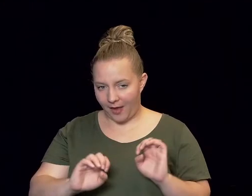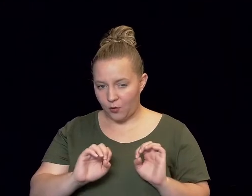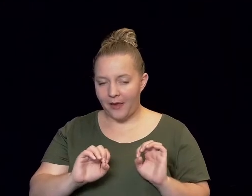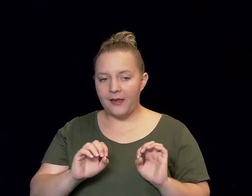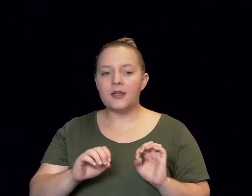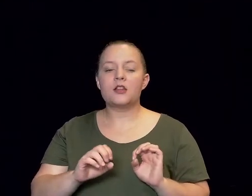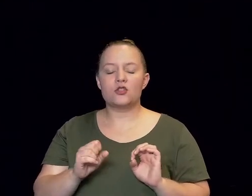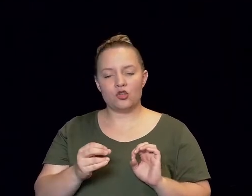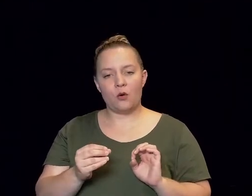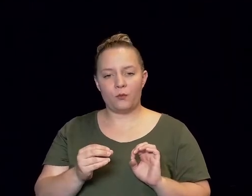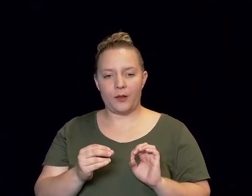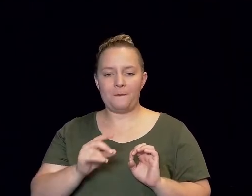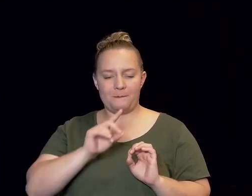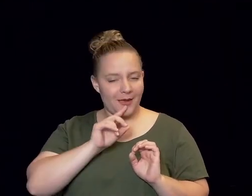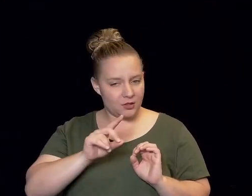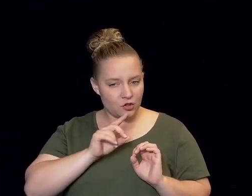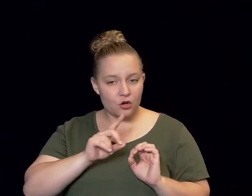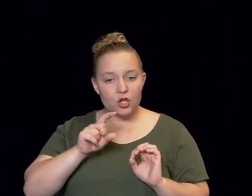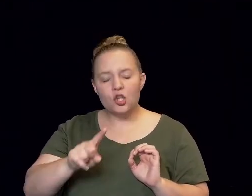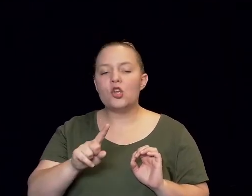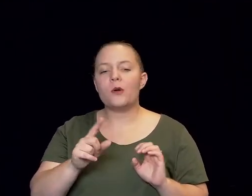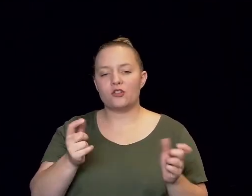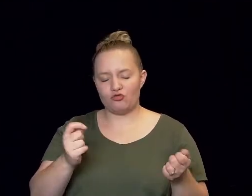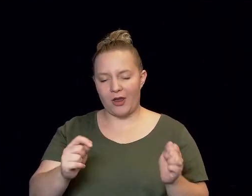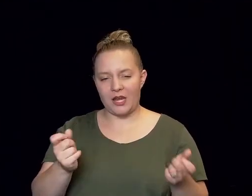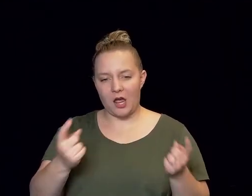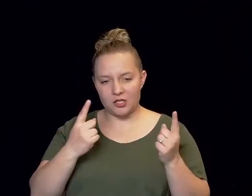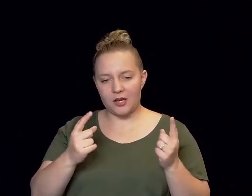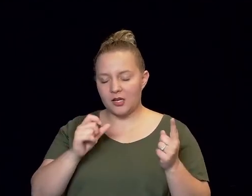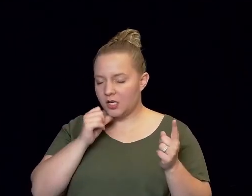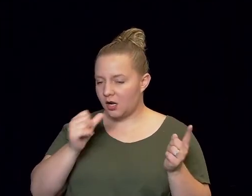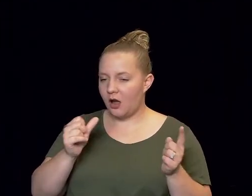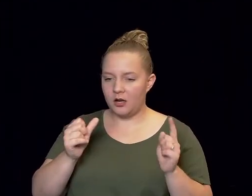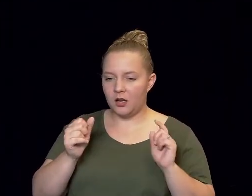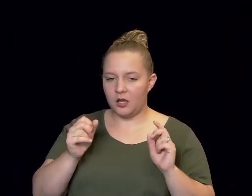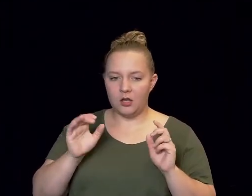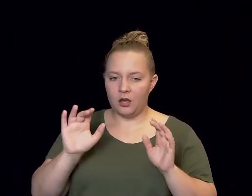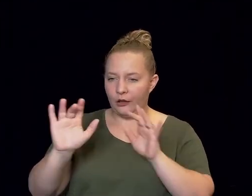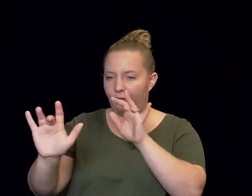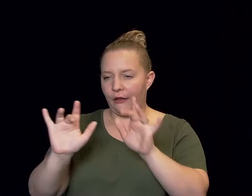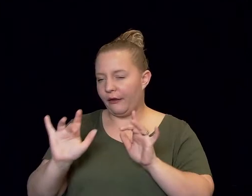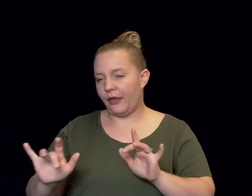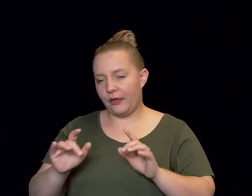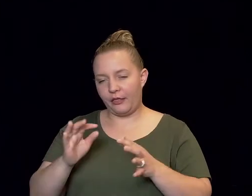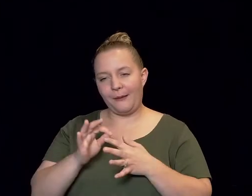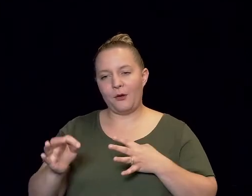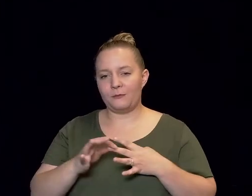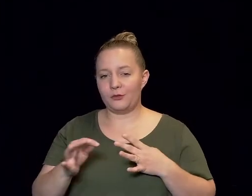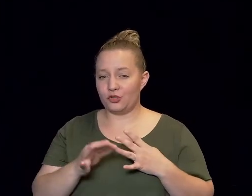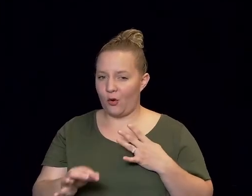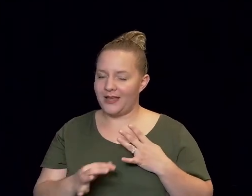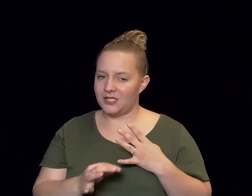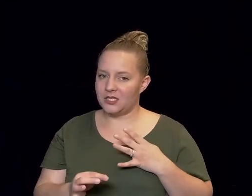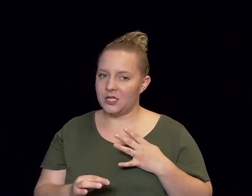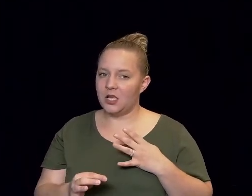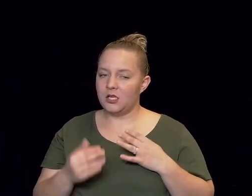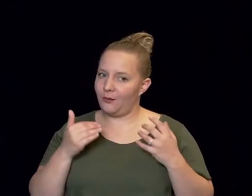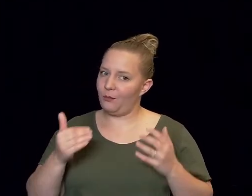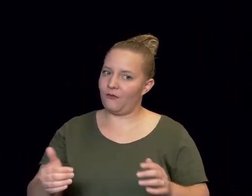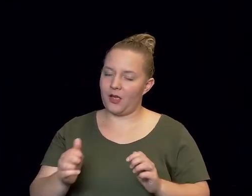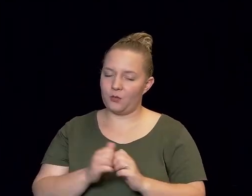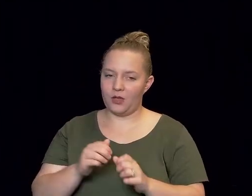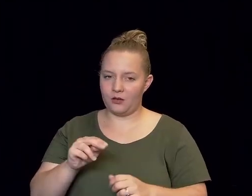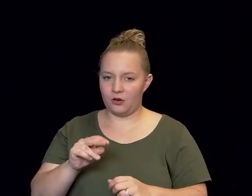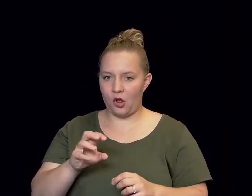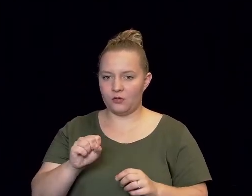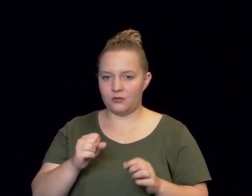So make sure that you are trying to understand these and you're not just clicking on the multiple choice option to move on with notes